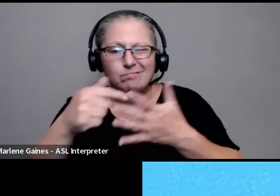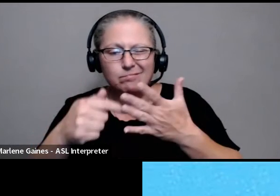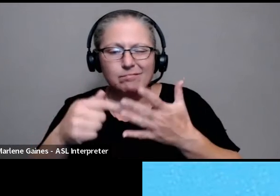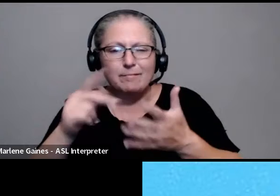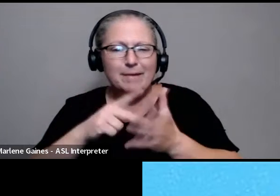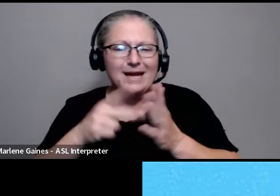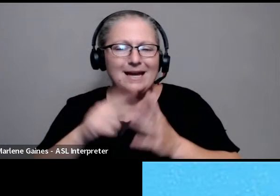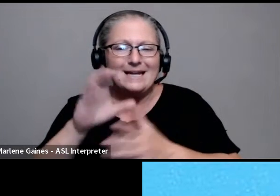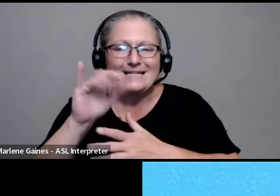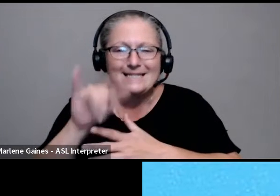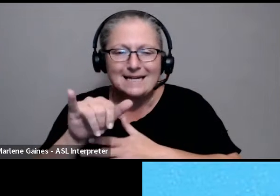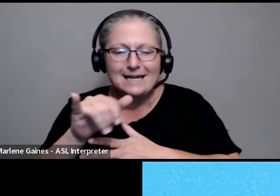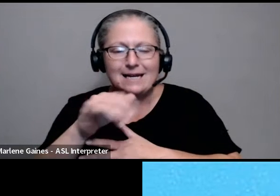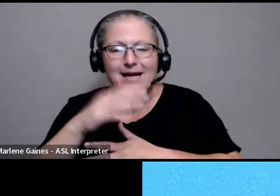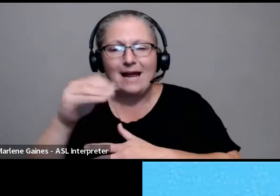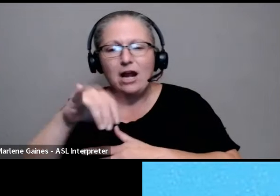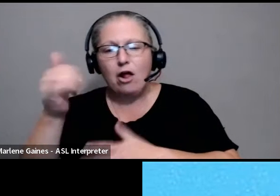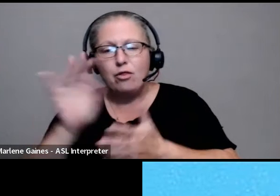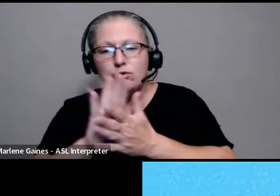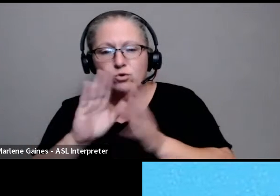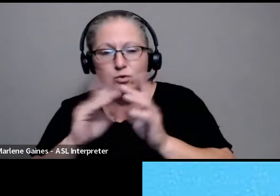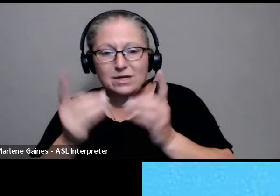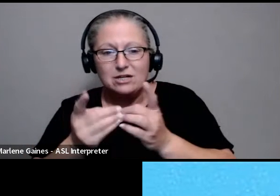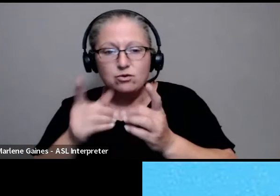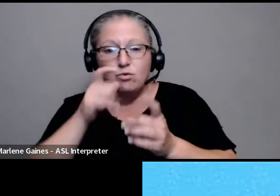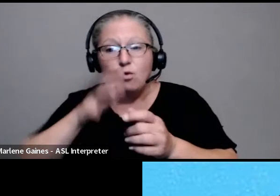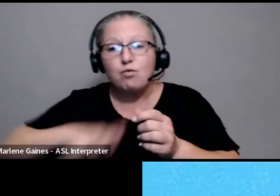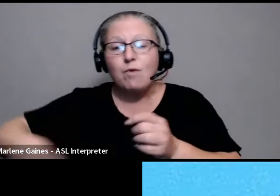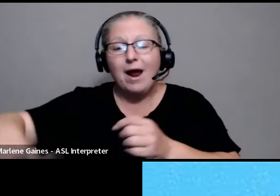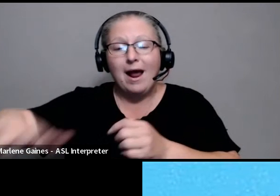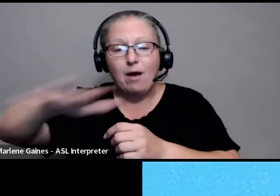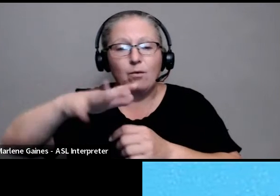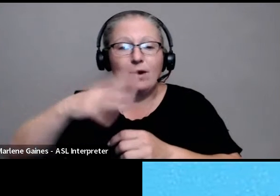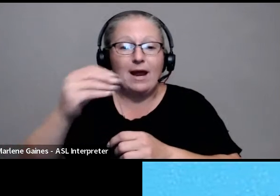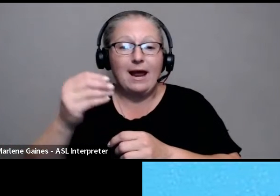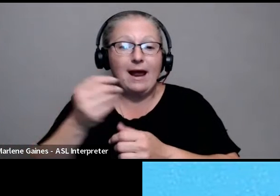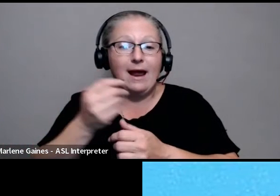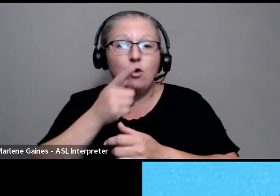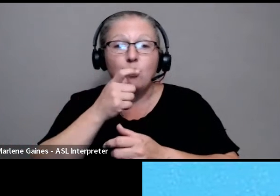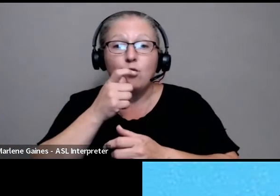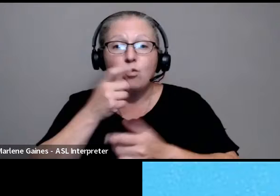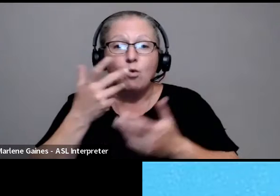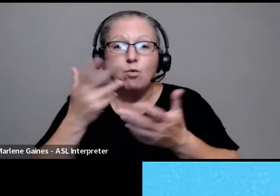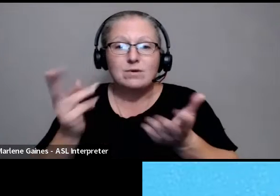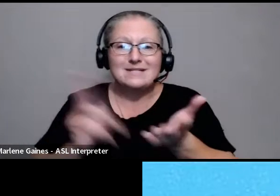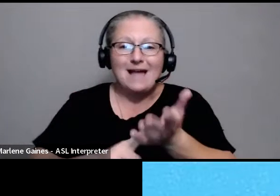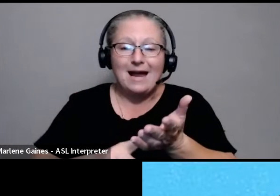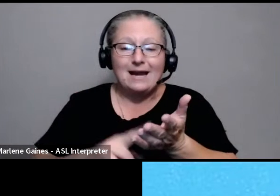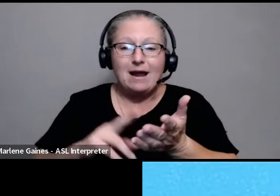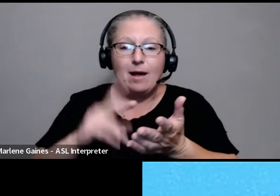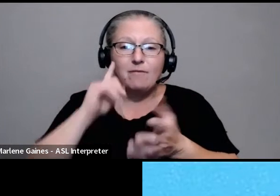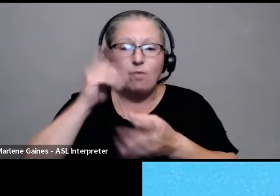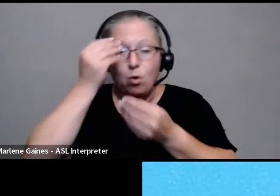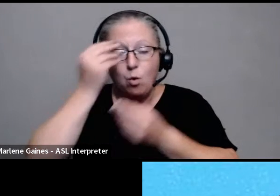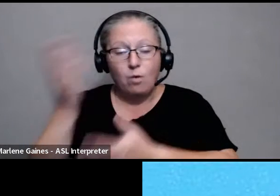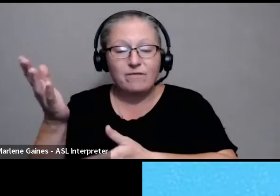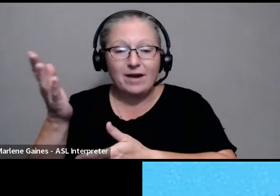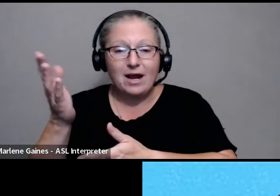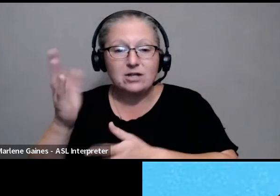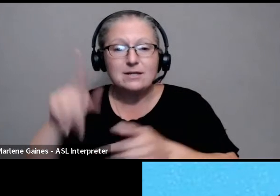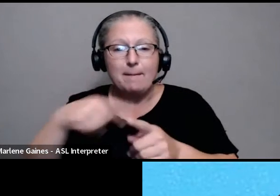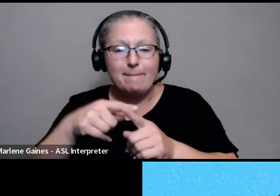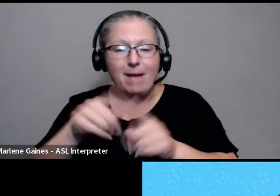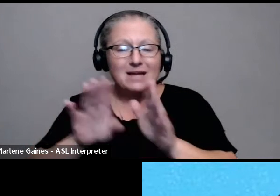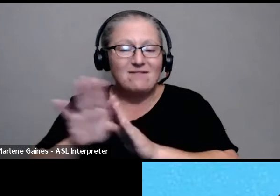cities and the other school districts around us and anyone who has signed up to get notifications around